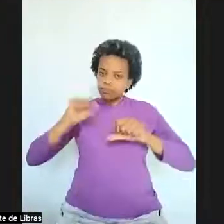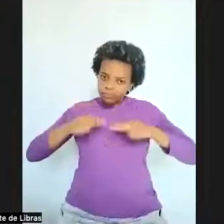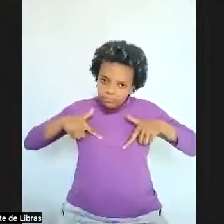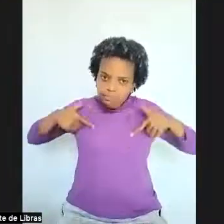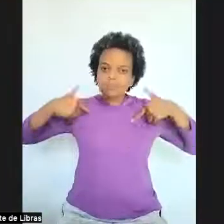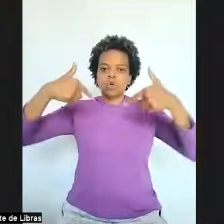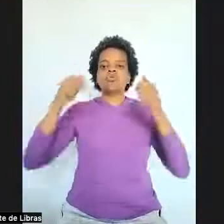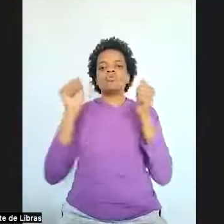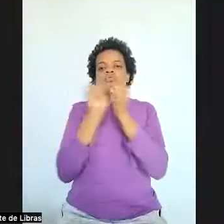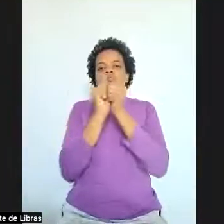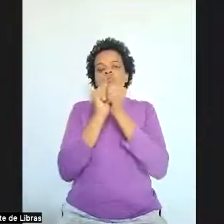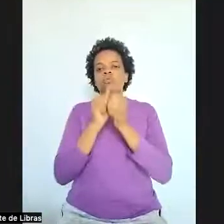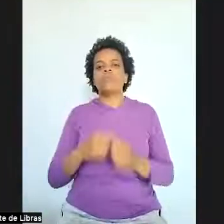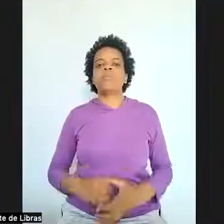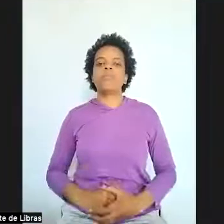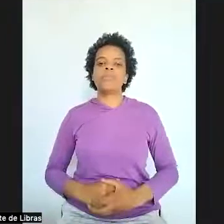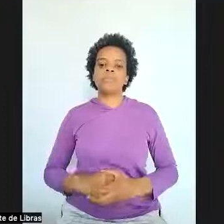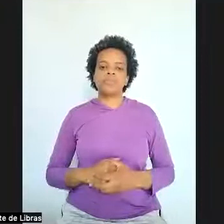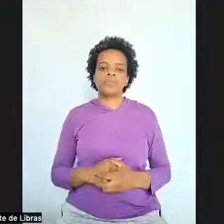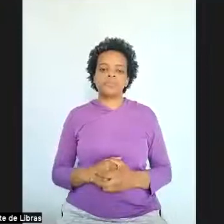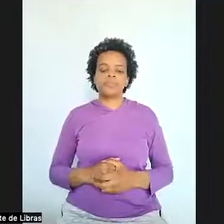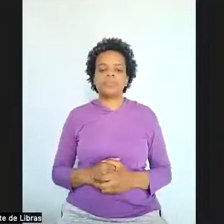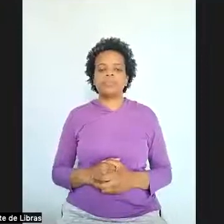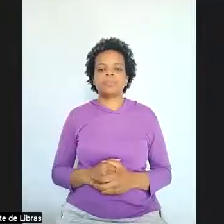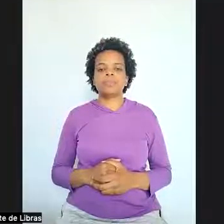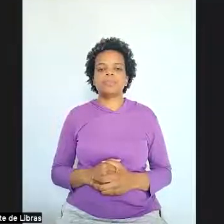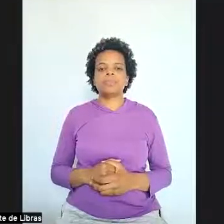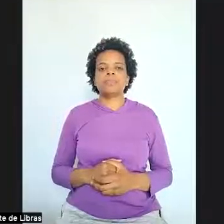I hope more people engage in this fight.